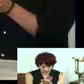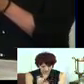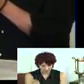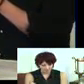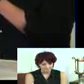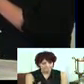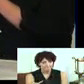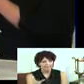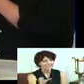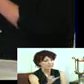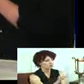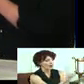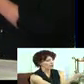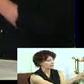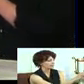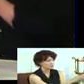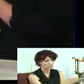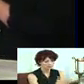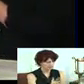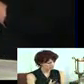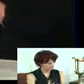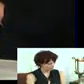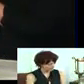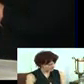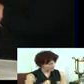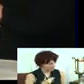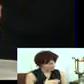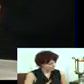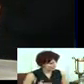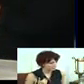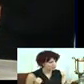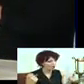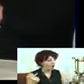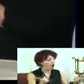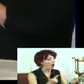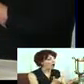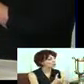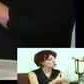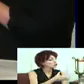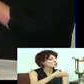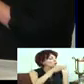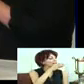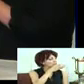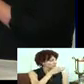said, "Take this, all of you, and drink from it.